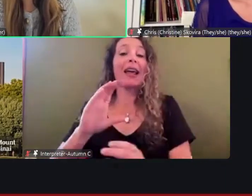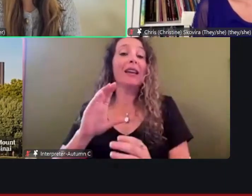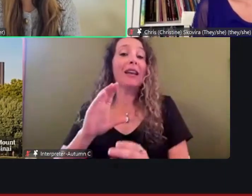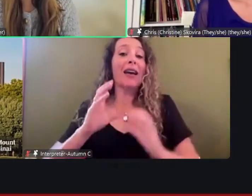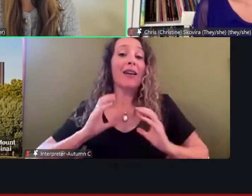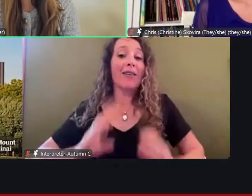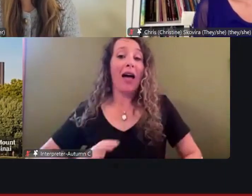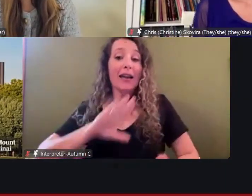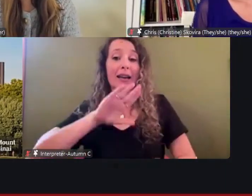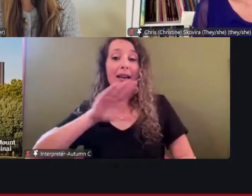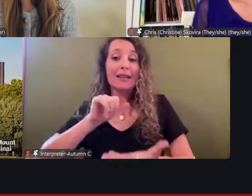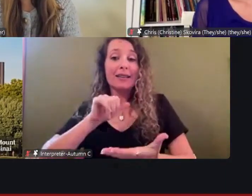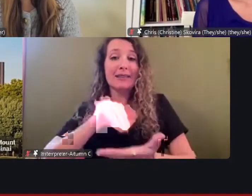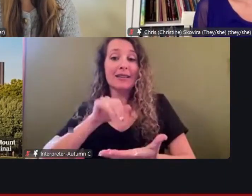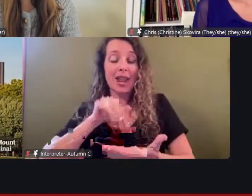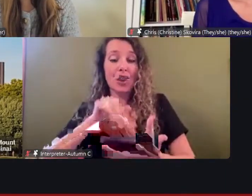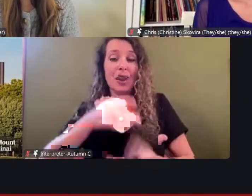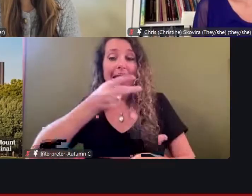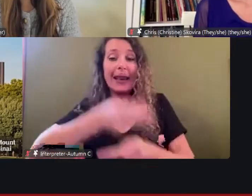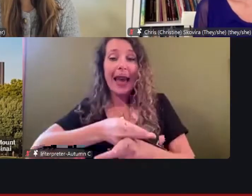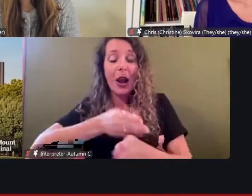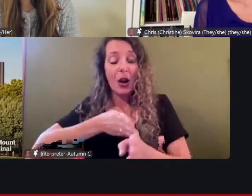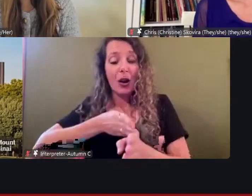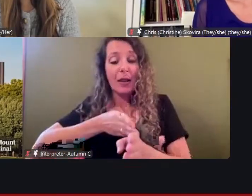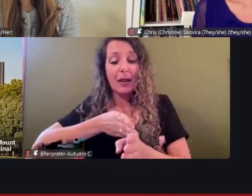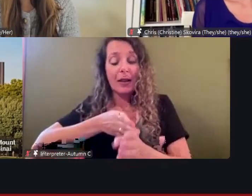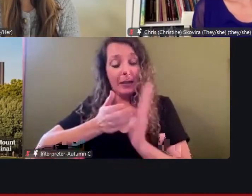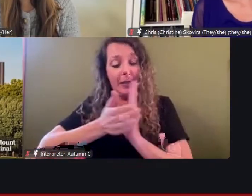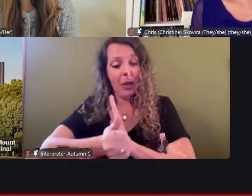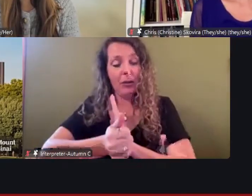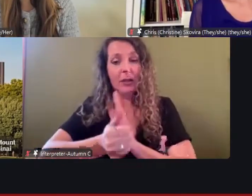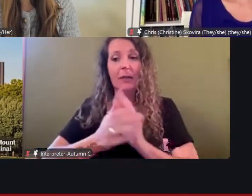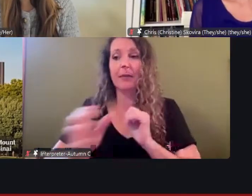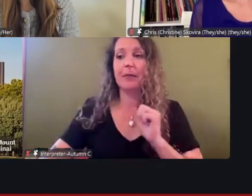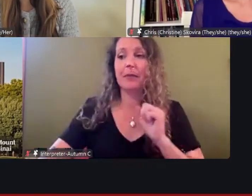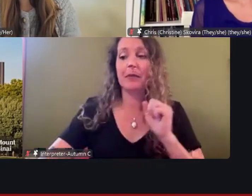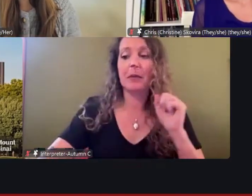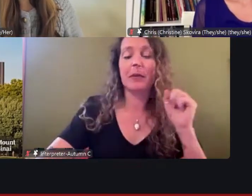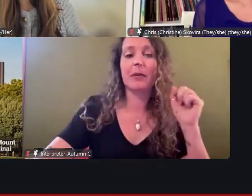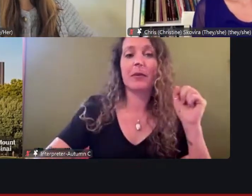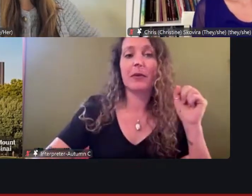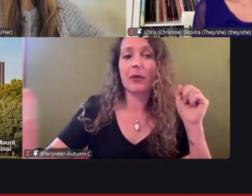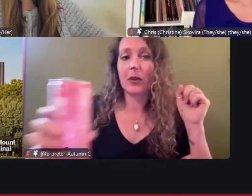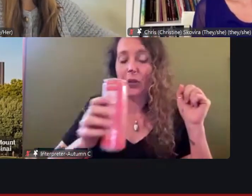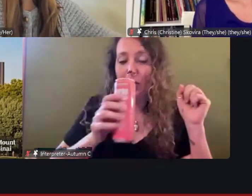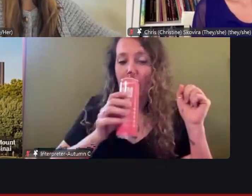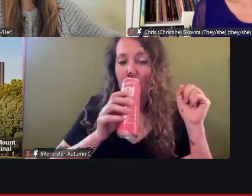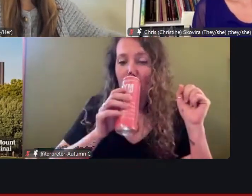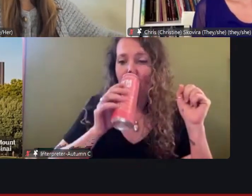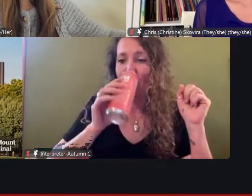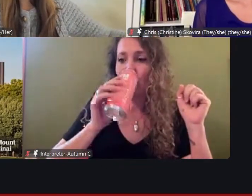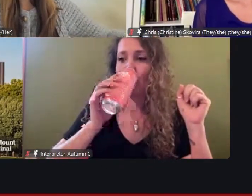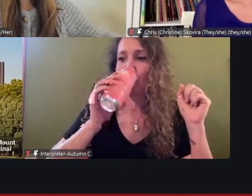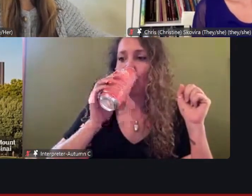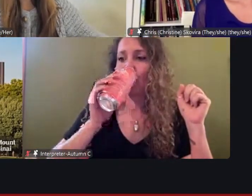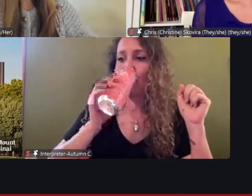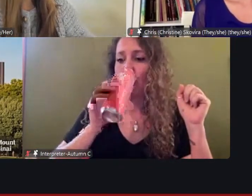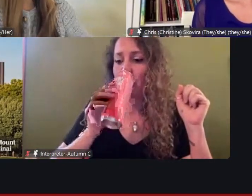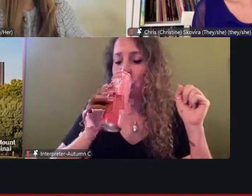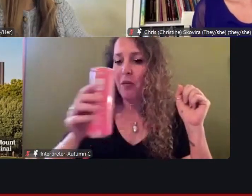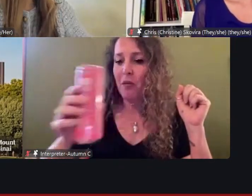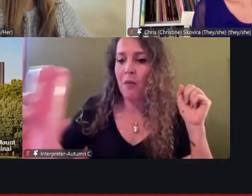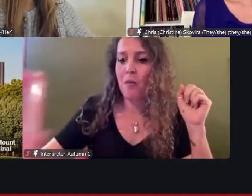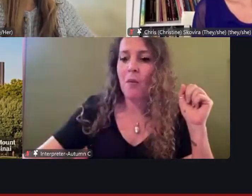skills? That's such a good question. And I really had to consolidate what to